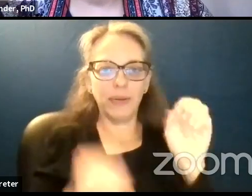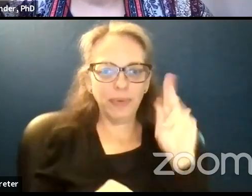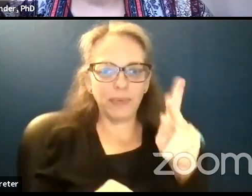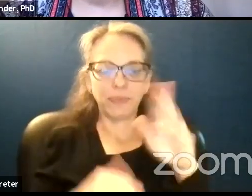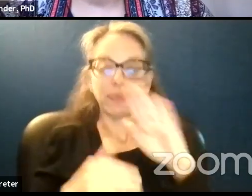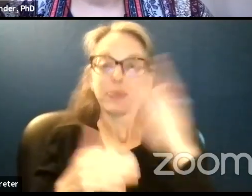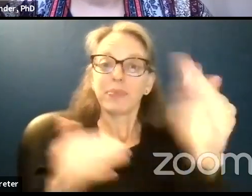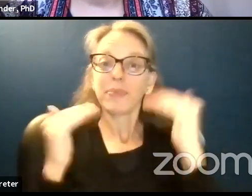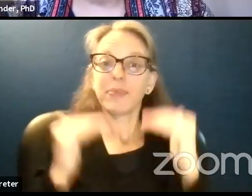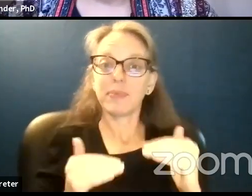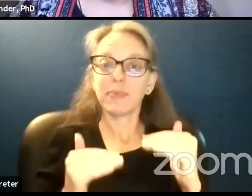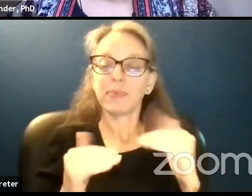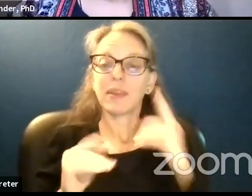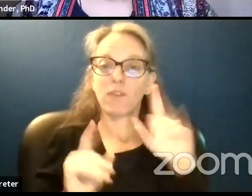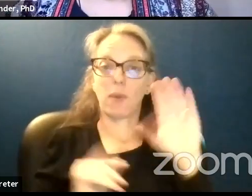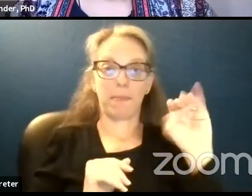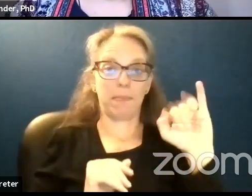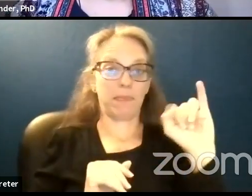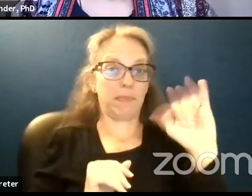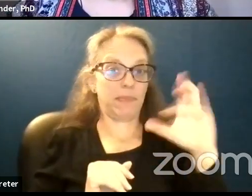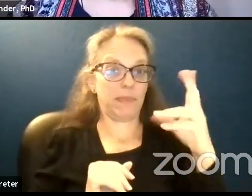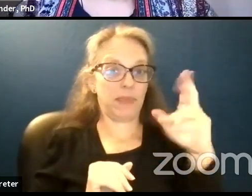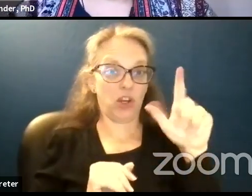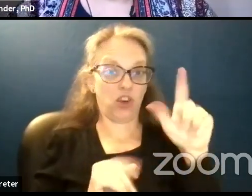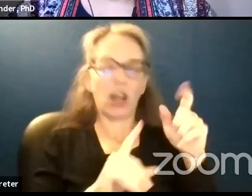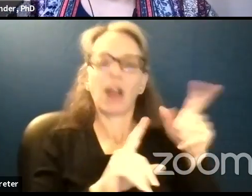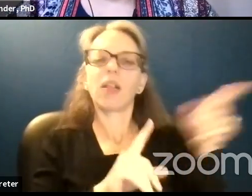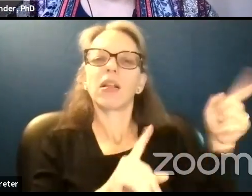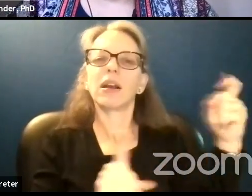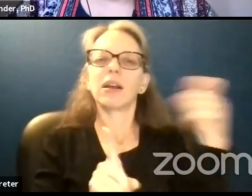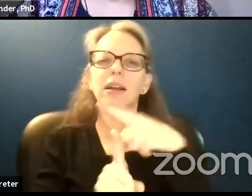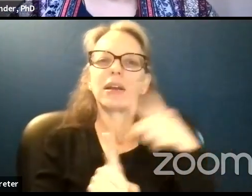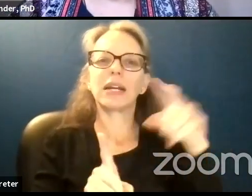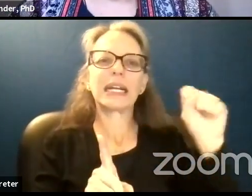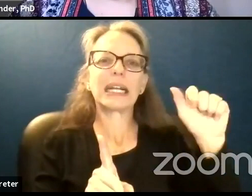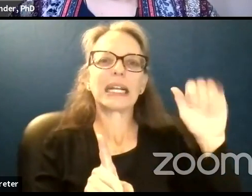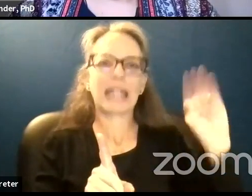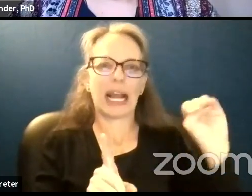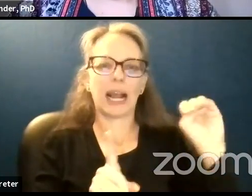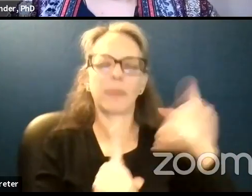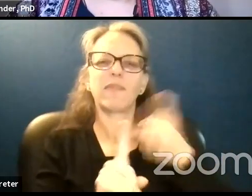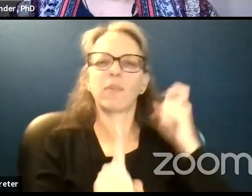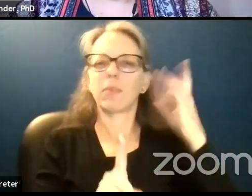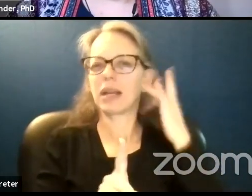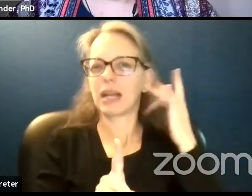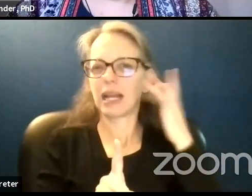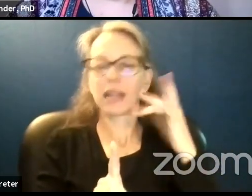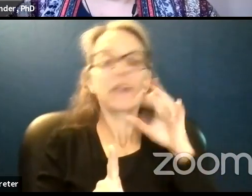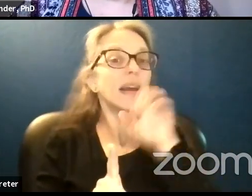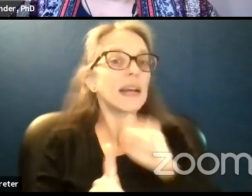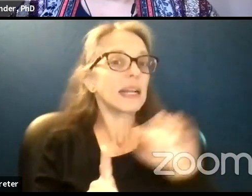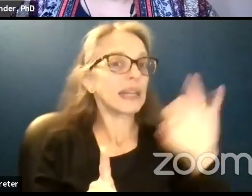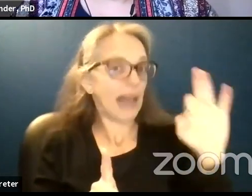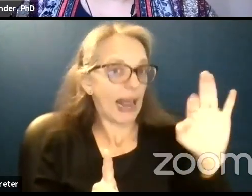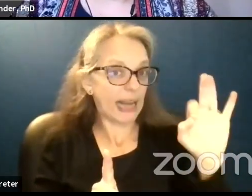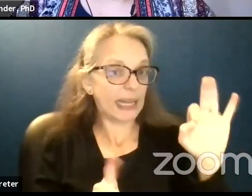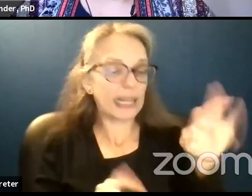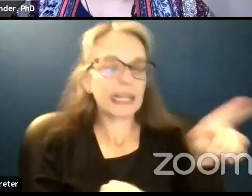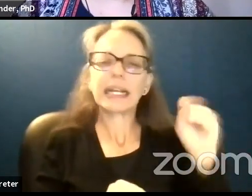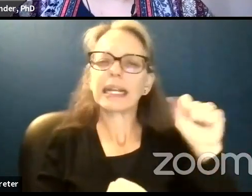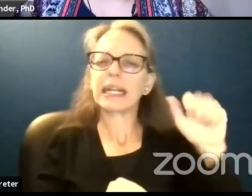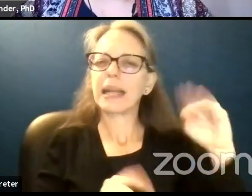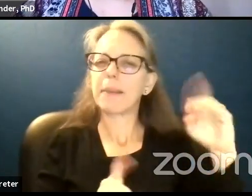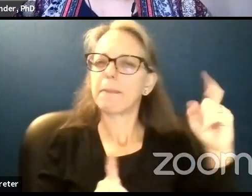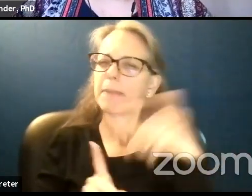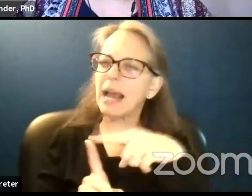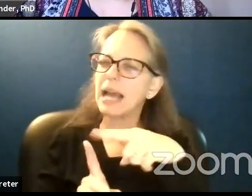next one for Michelle. We have a question from Sam from Humboldt County, California, who is 9 years old. And Sam asks,